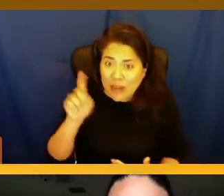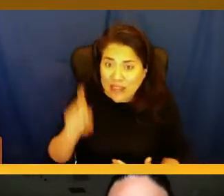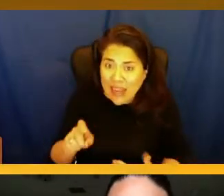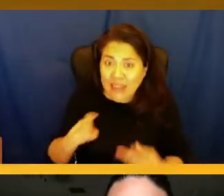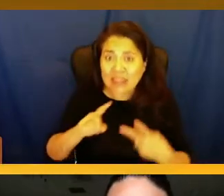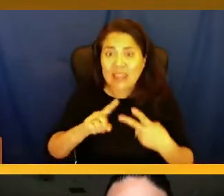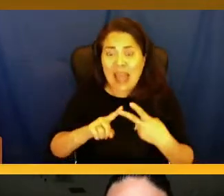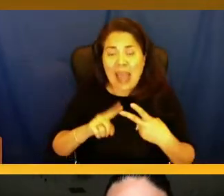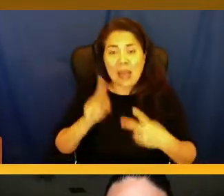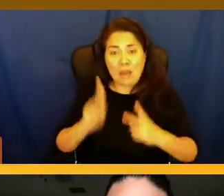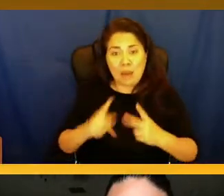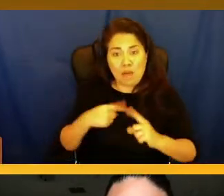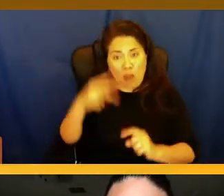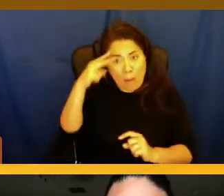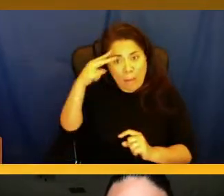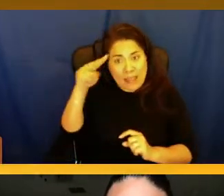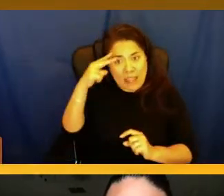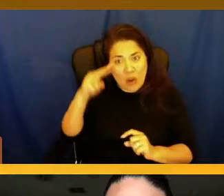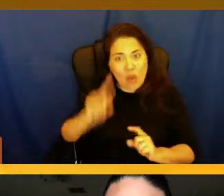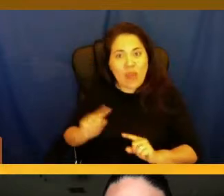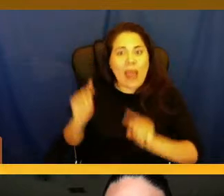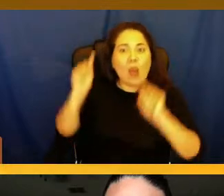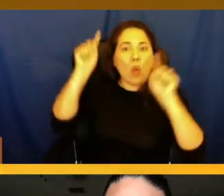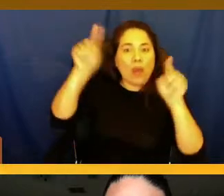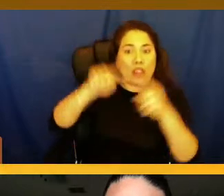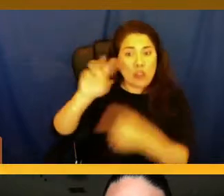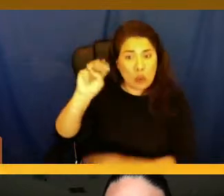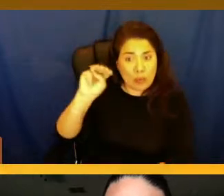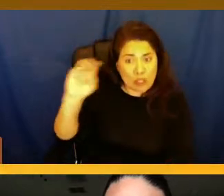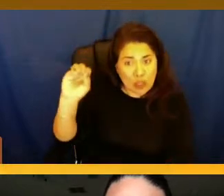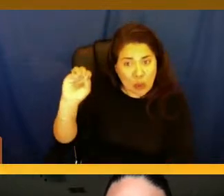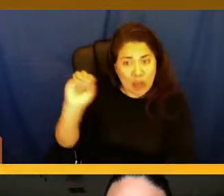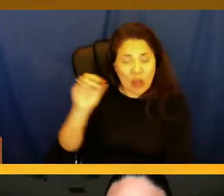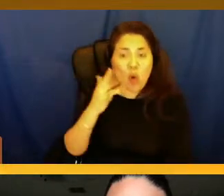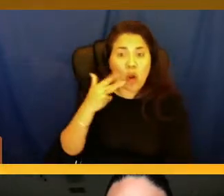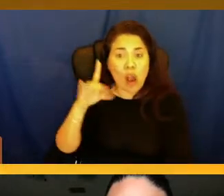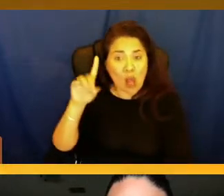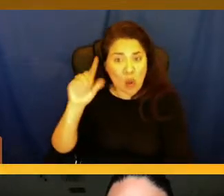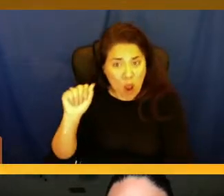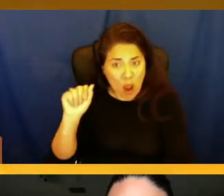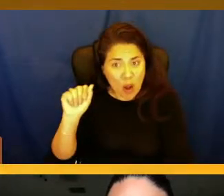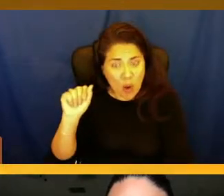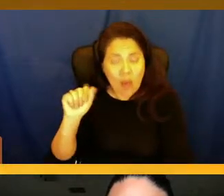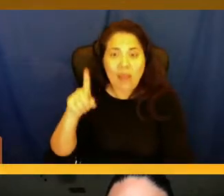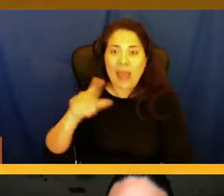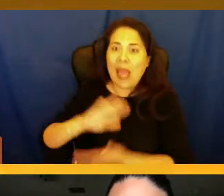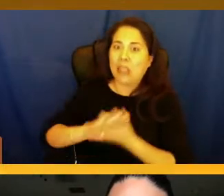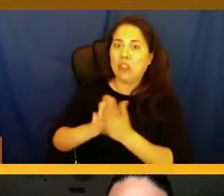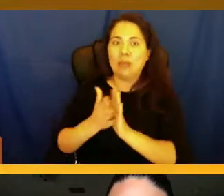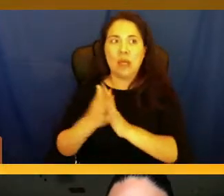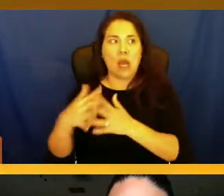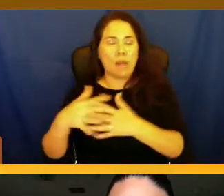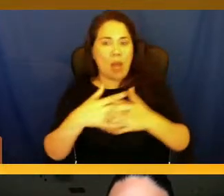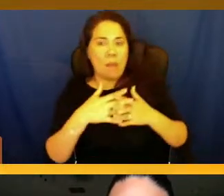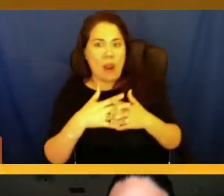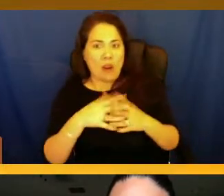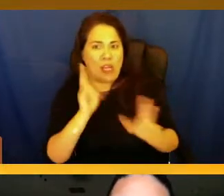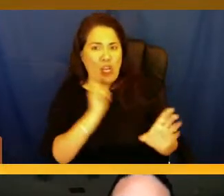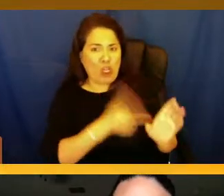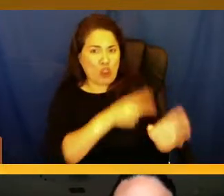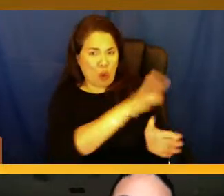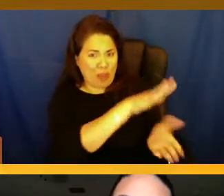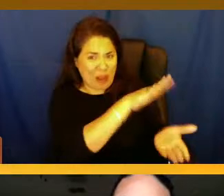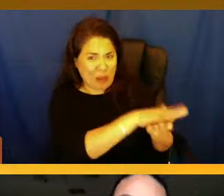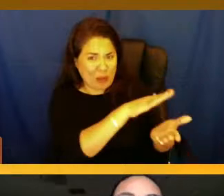fled to Missouri or to Colorado, they had to go into Americanization schools where it was no longer, you can't